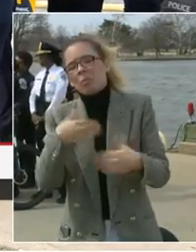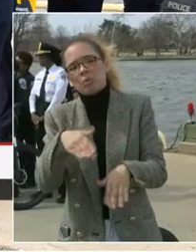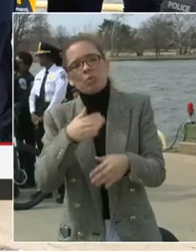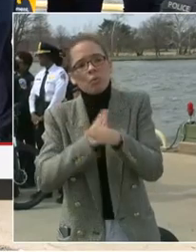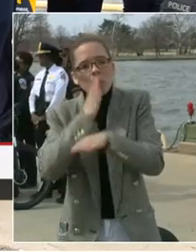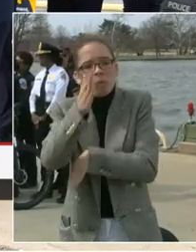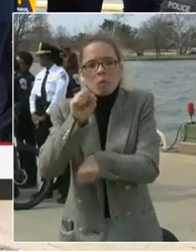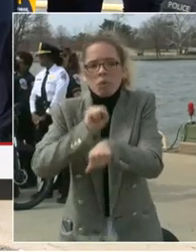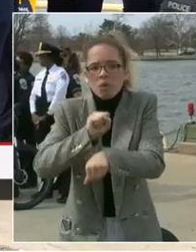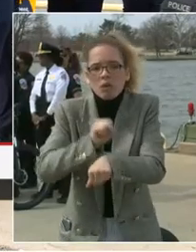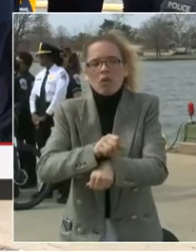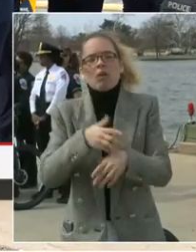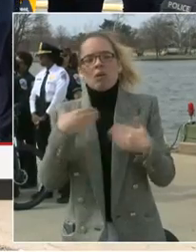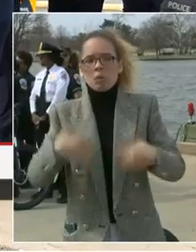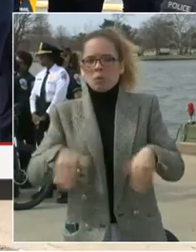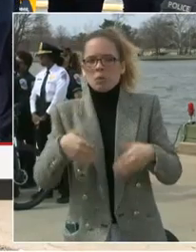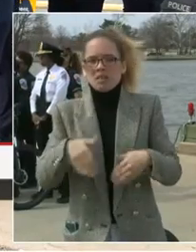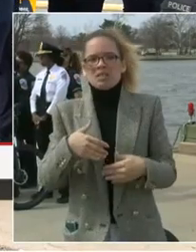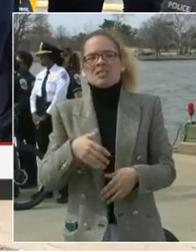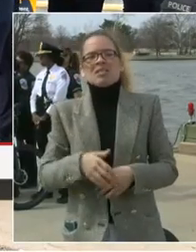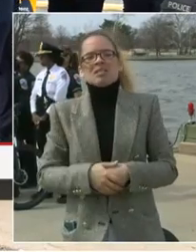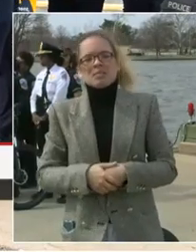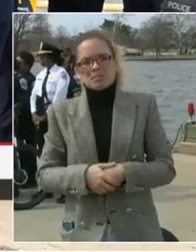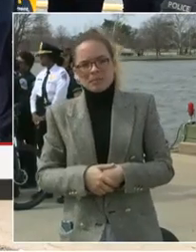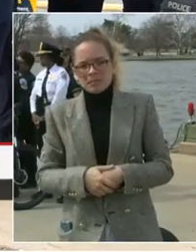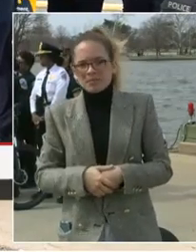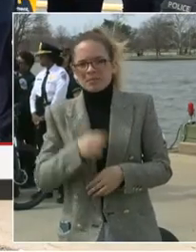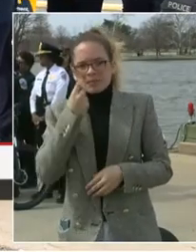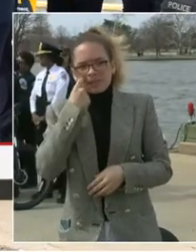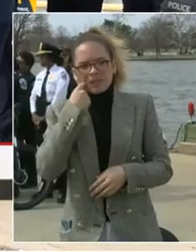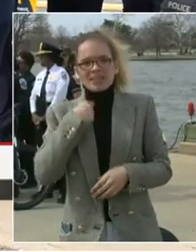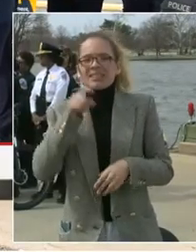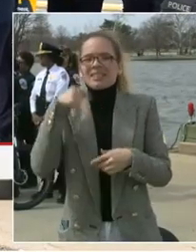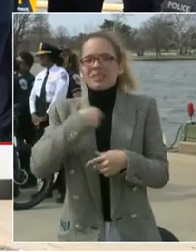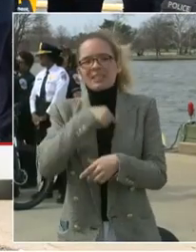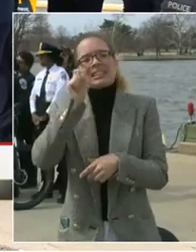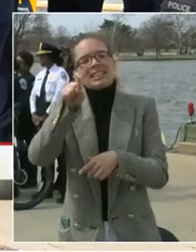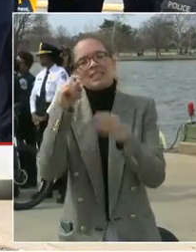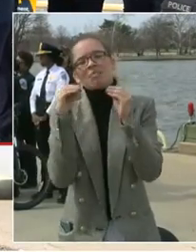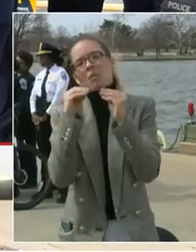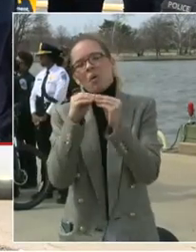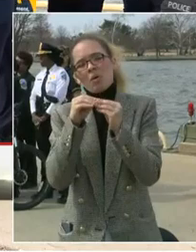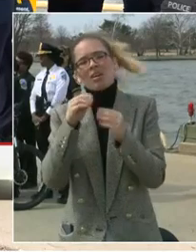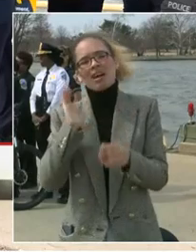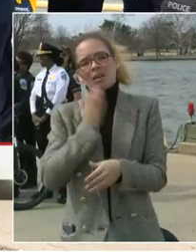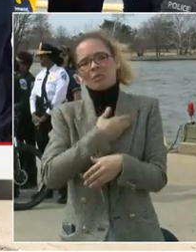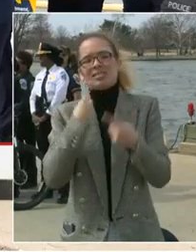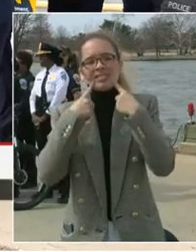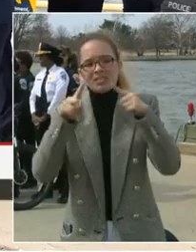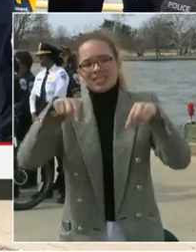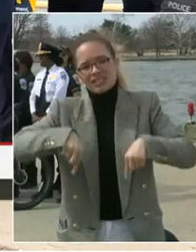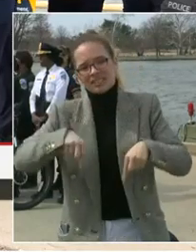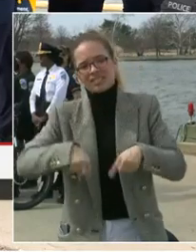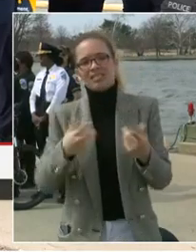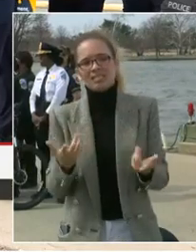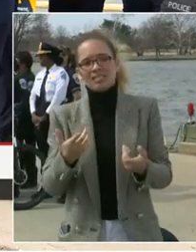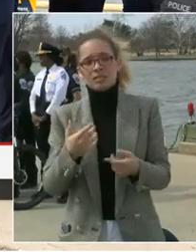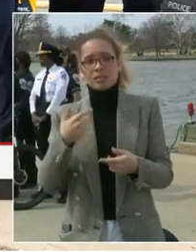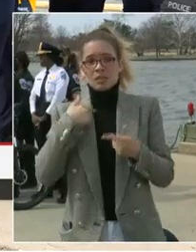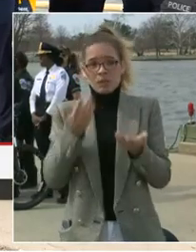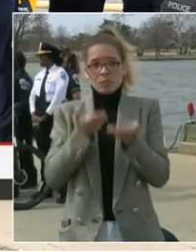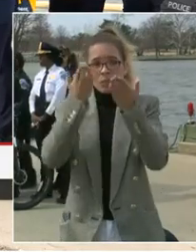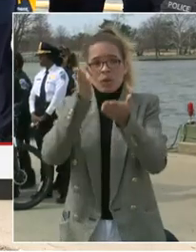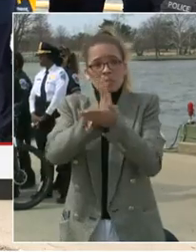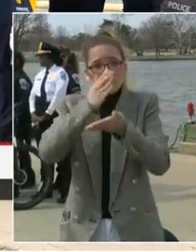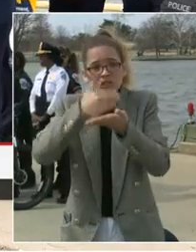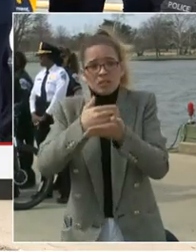us to see the successes that we need to see in community. So I am hopeful that as the mayor submits a new budget, that all those who are empowered